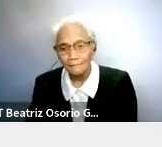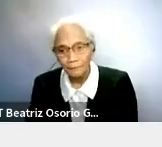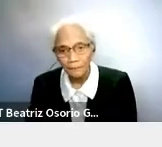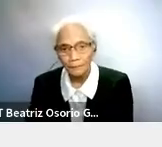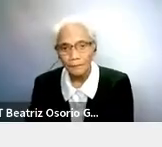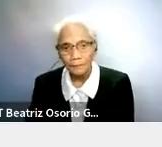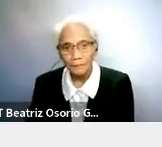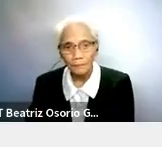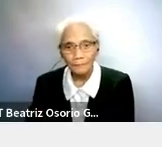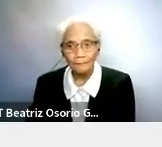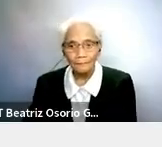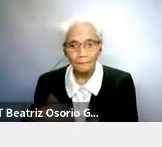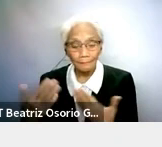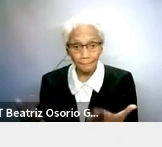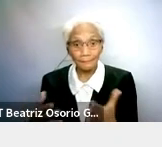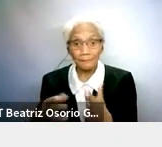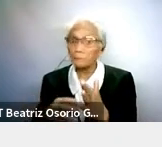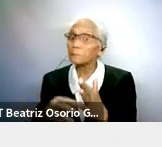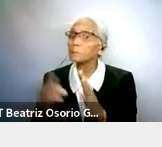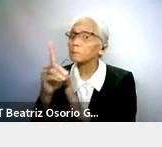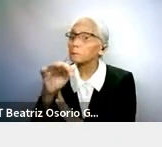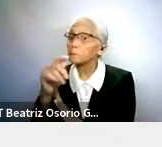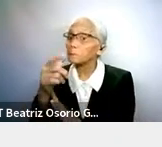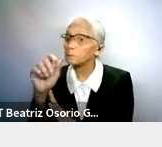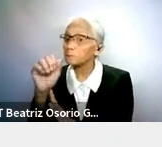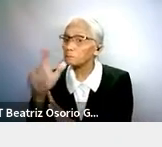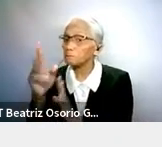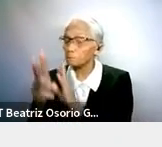The digital world has changed our lives.